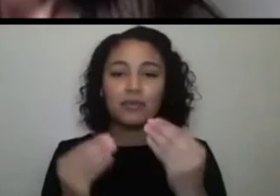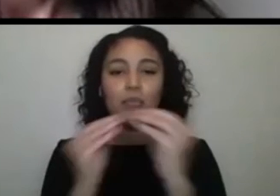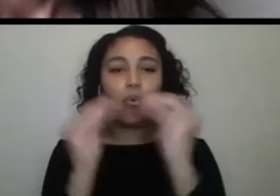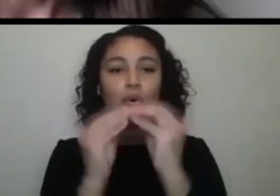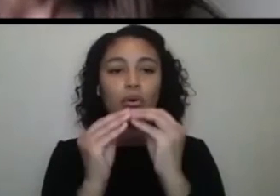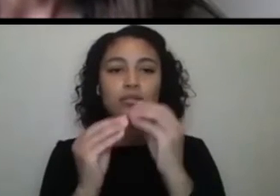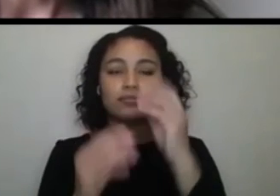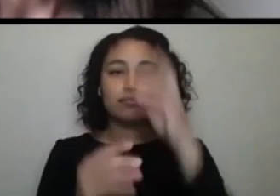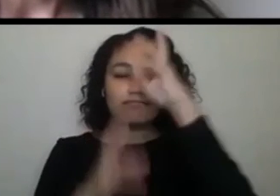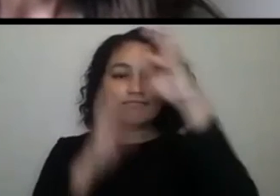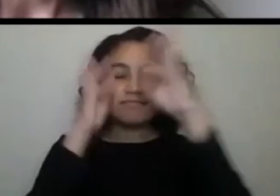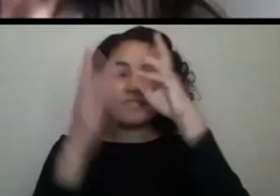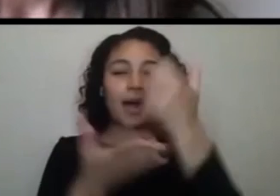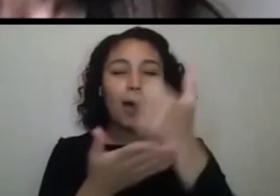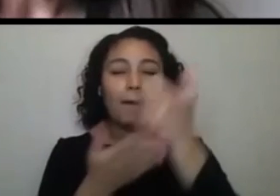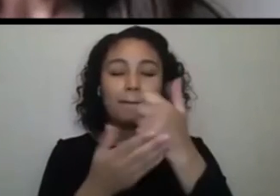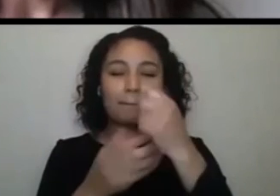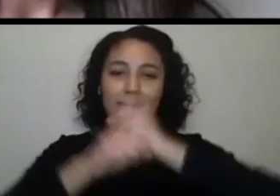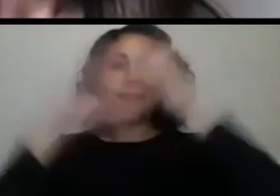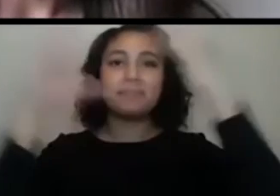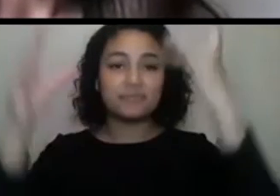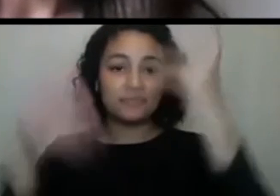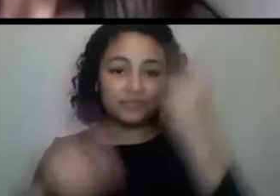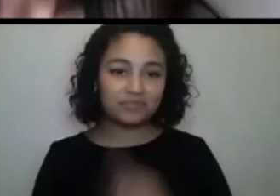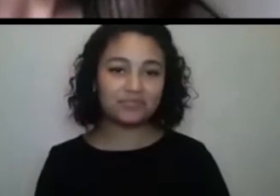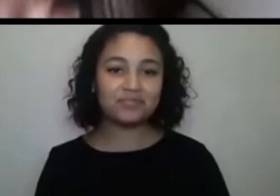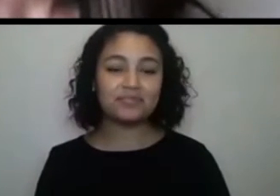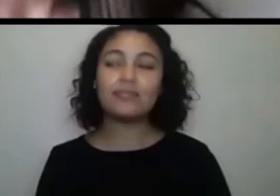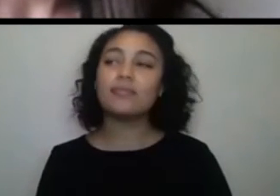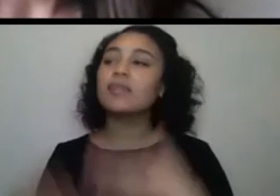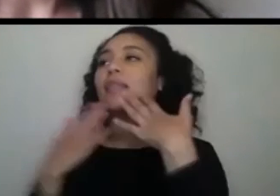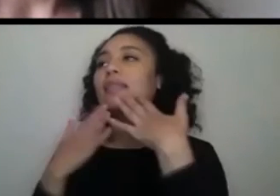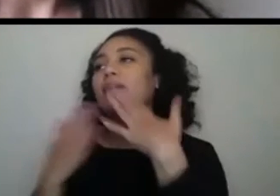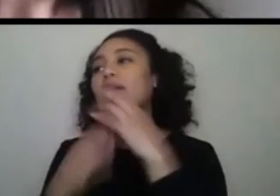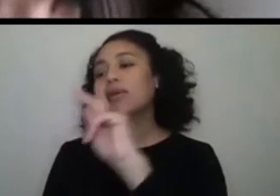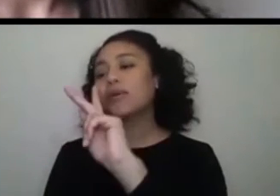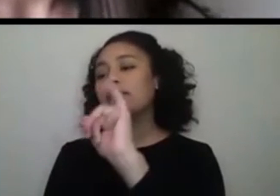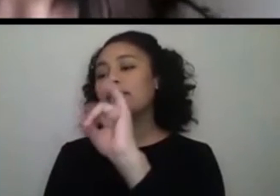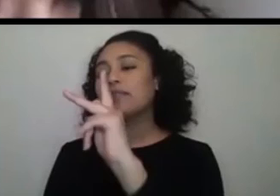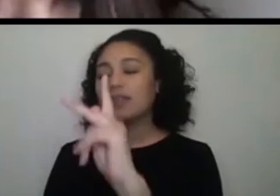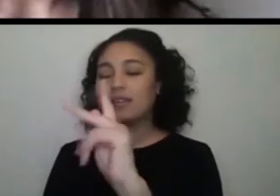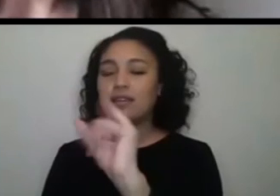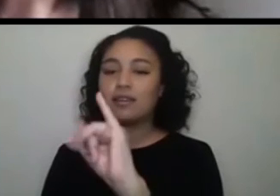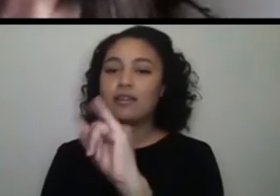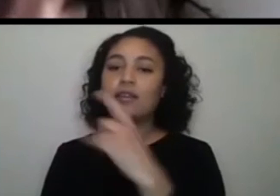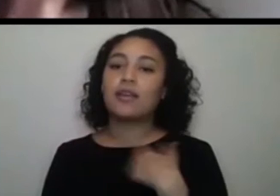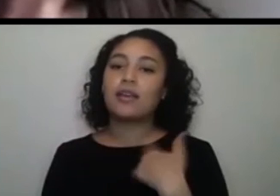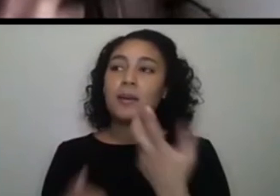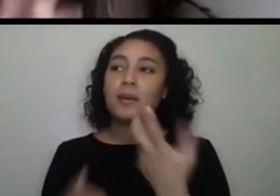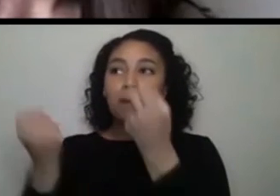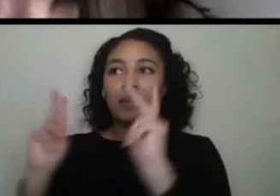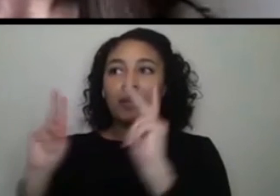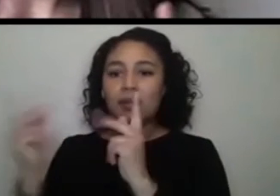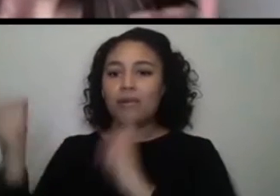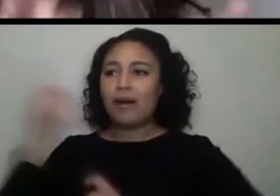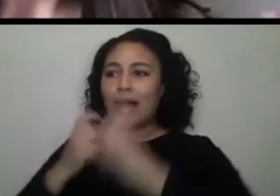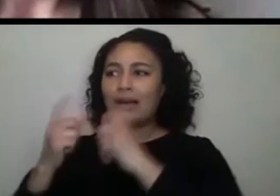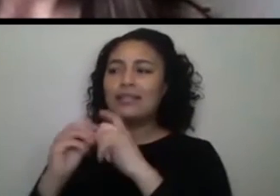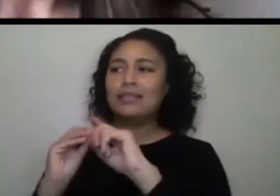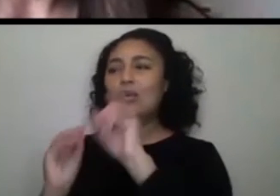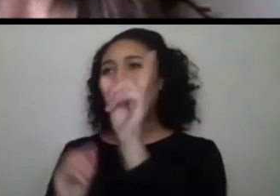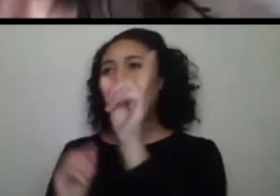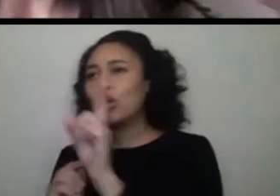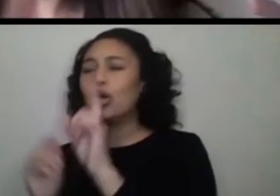Okay, thank you, Vicki. And a lot of people have questions about like where is the website and how they